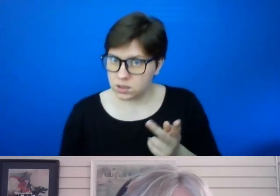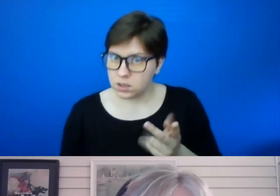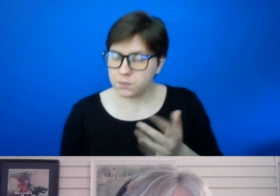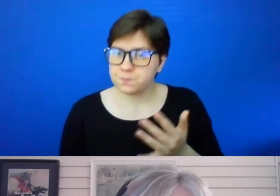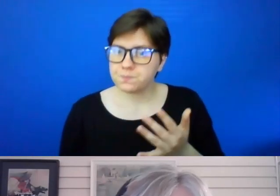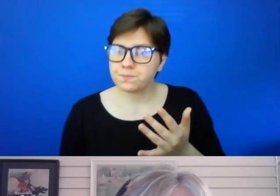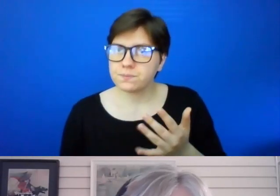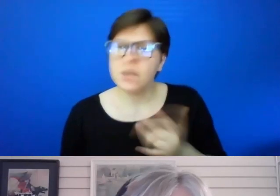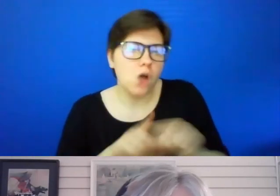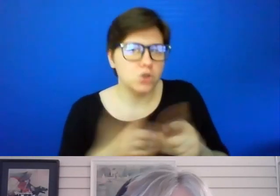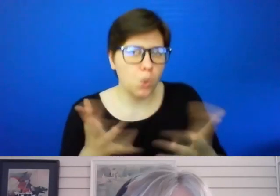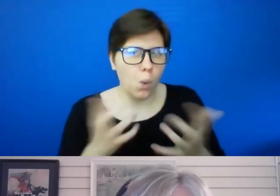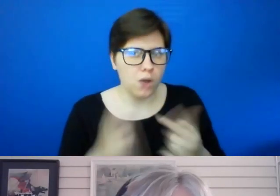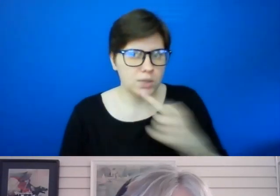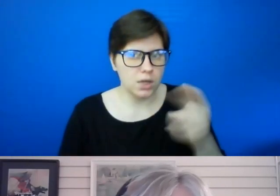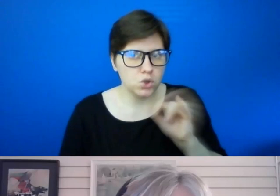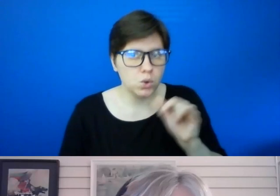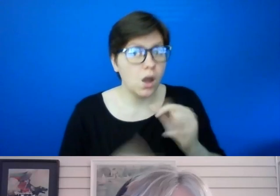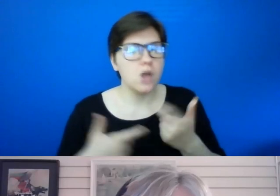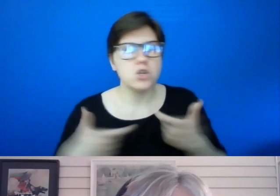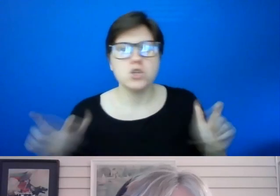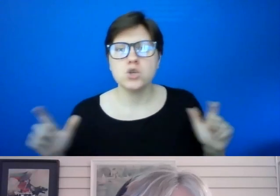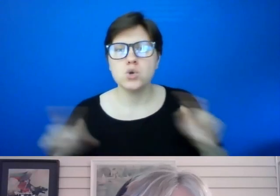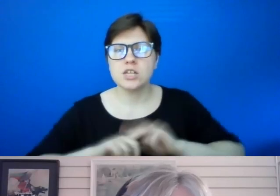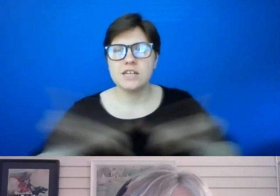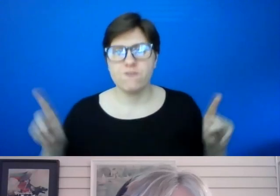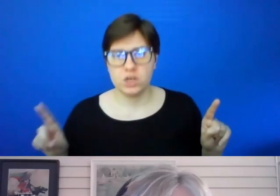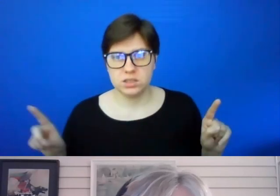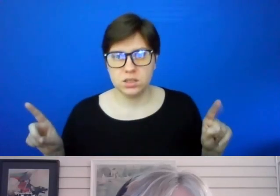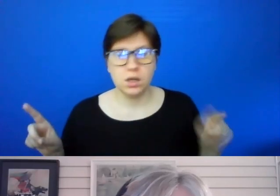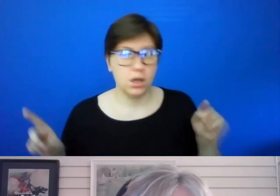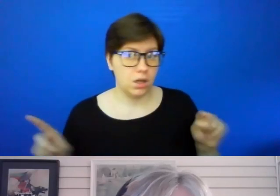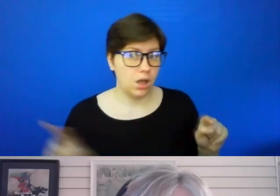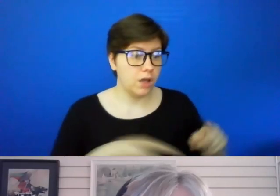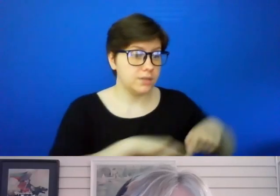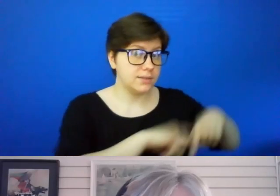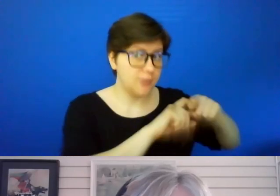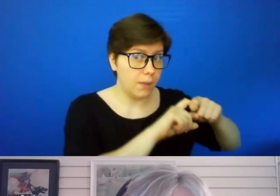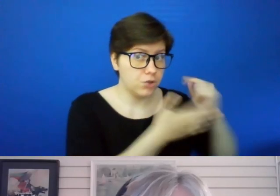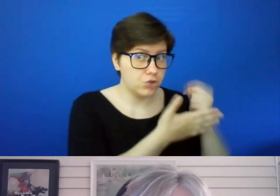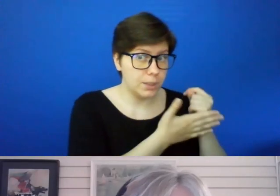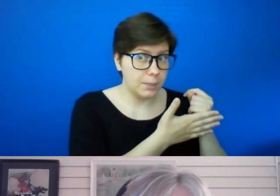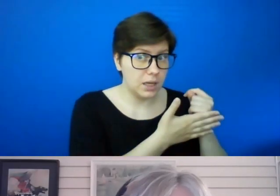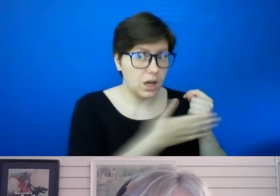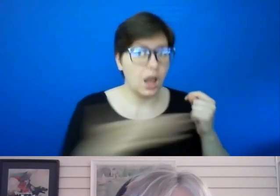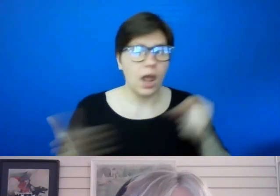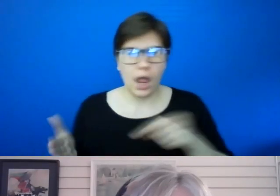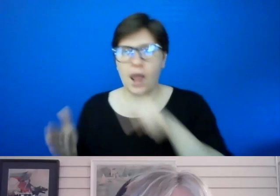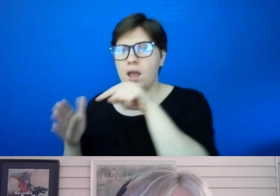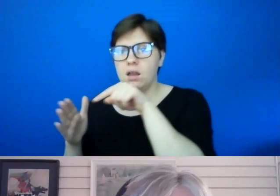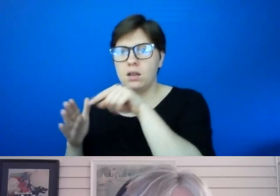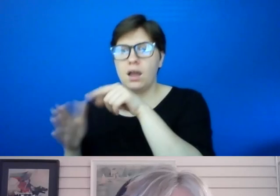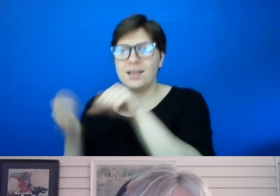I'd also like to say that there is a huge difference between stopping treatment and getting assisted